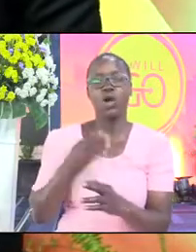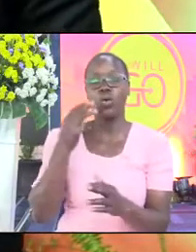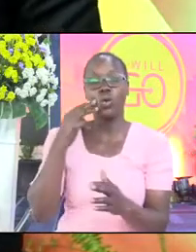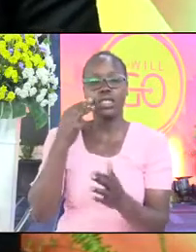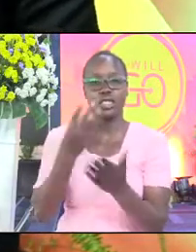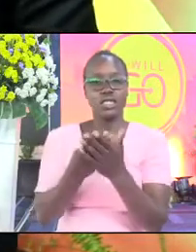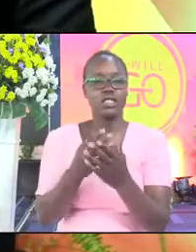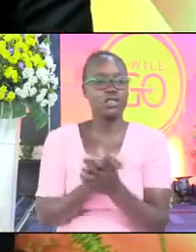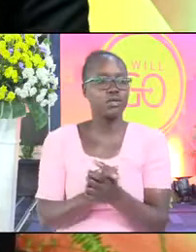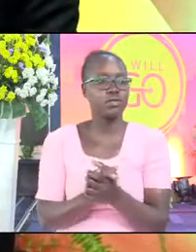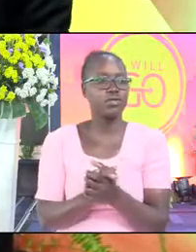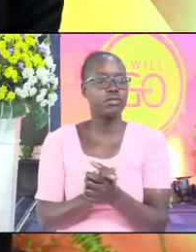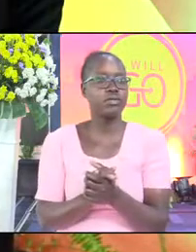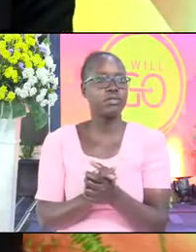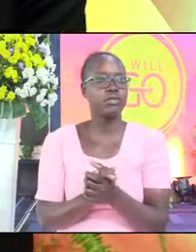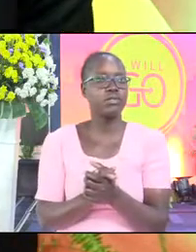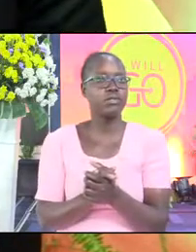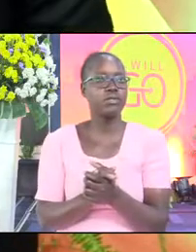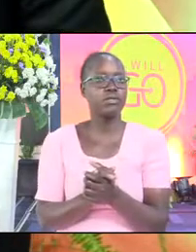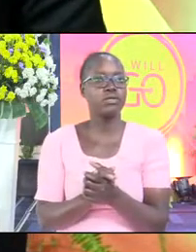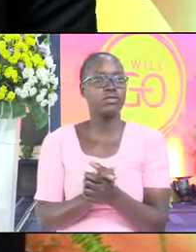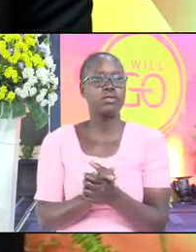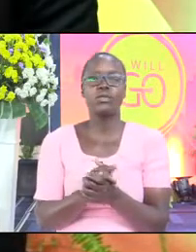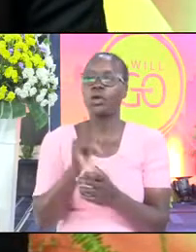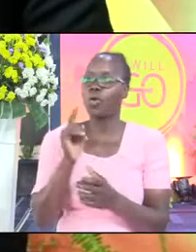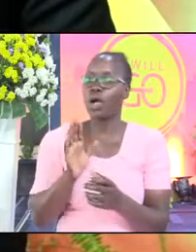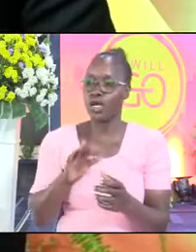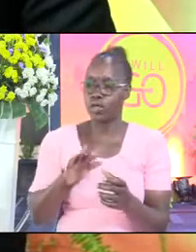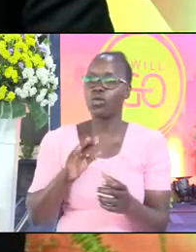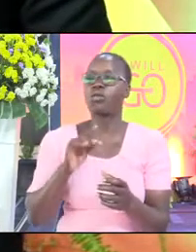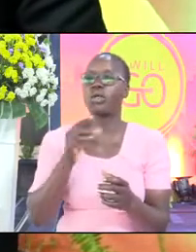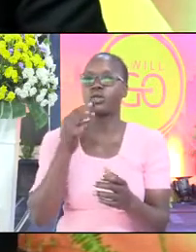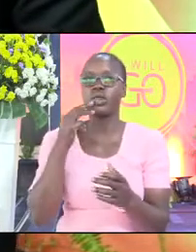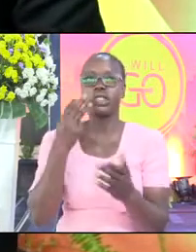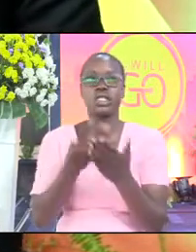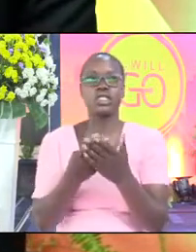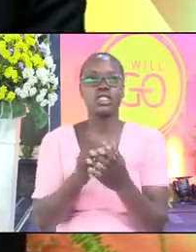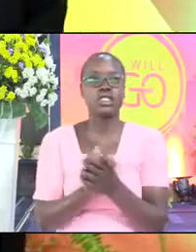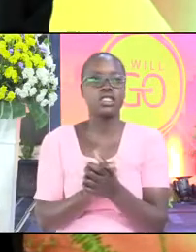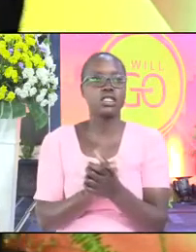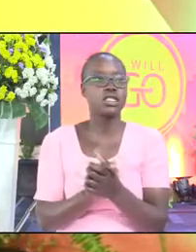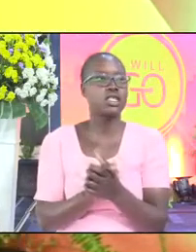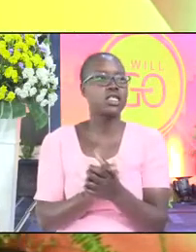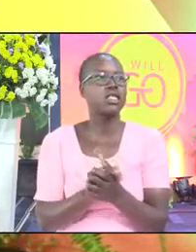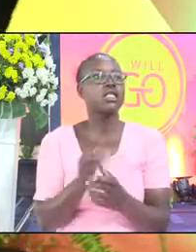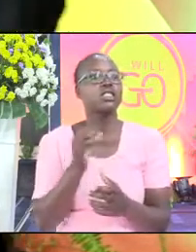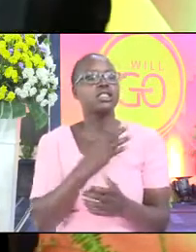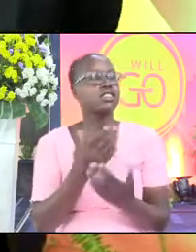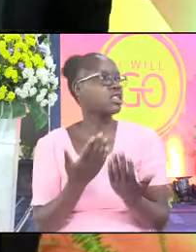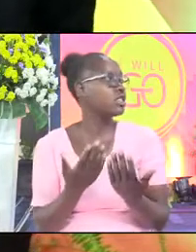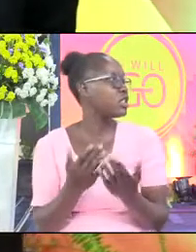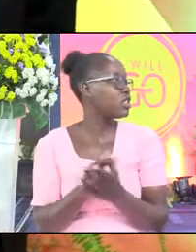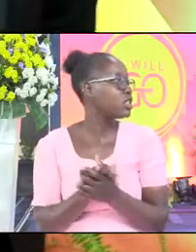witness. Turn to your neighbor, just say, "One woman's witness." Okay, shut up and listen to me